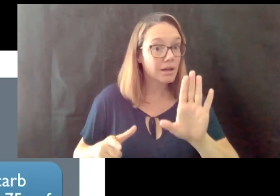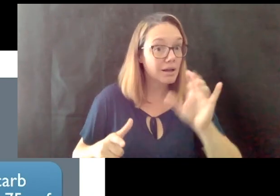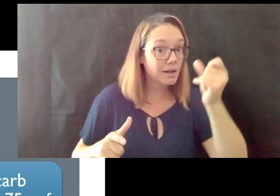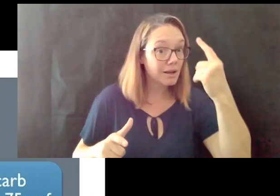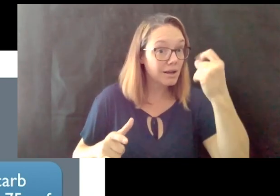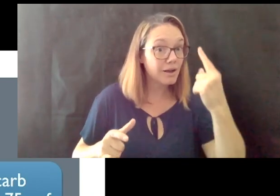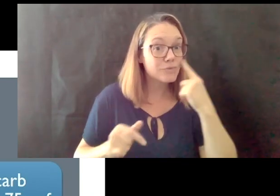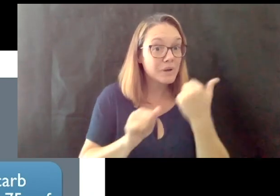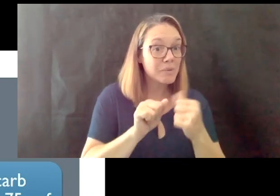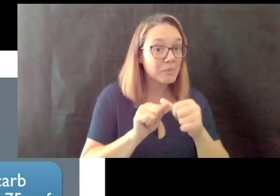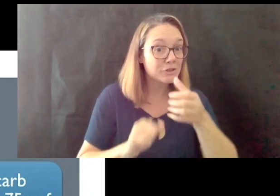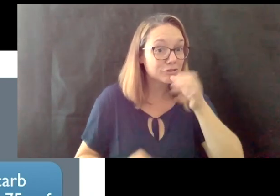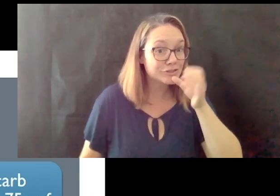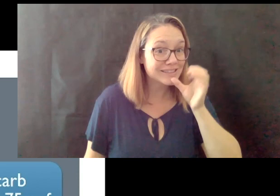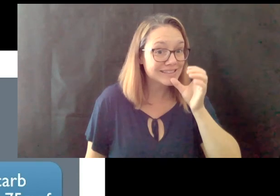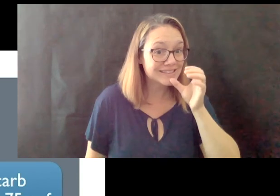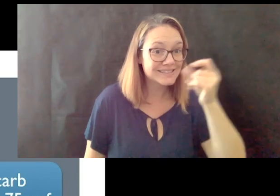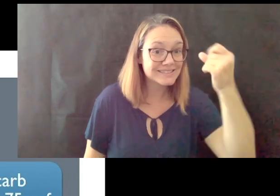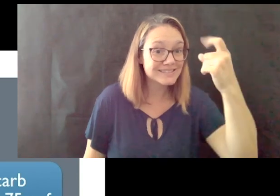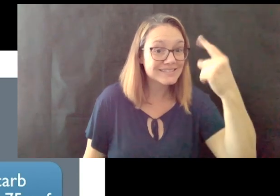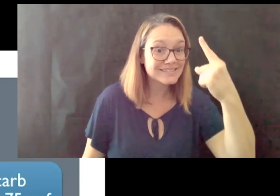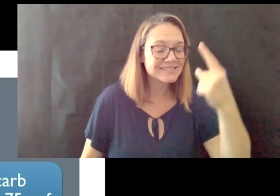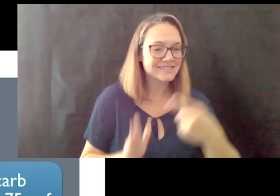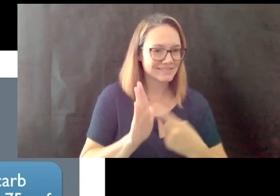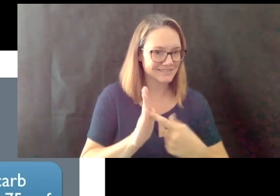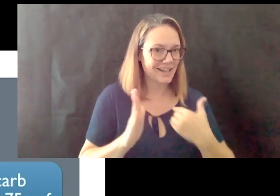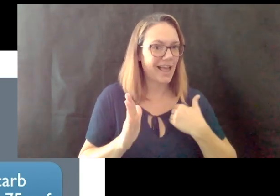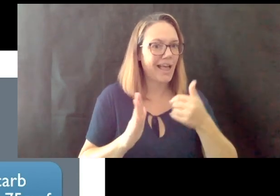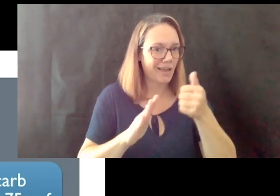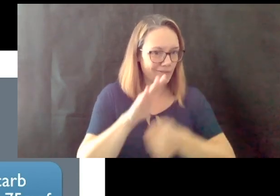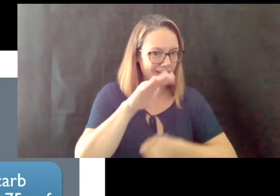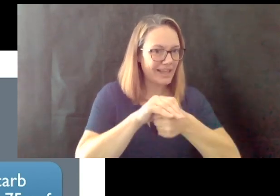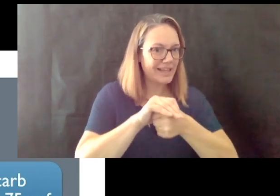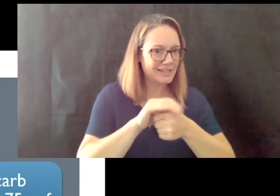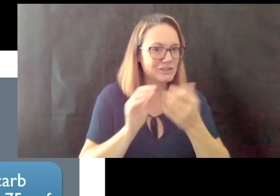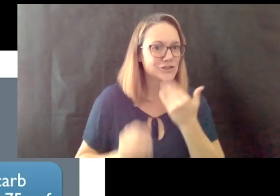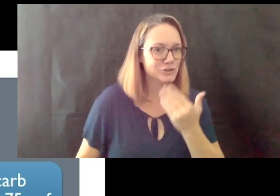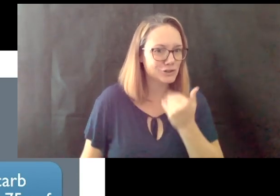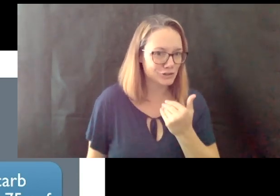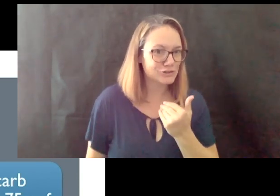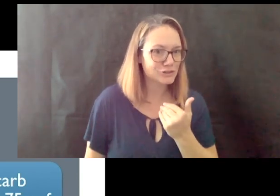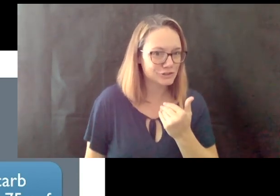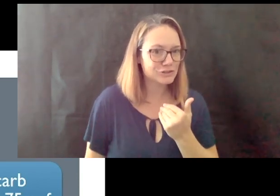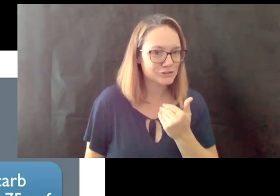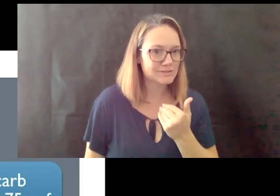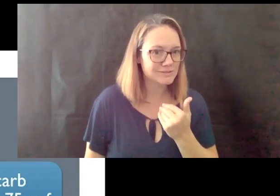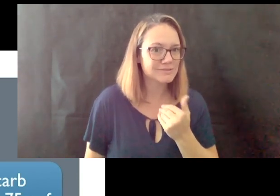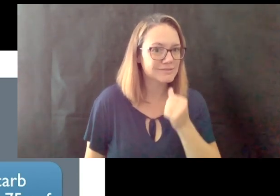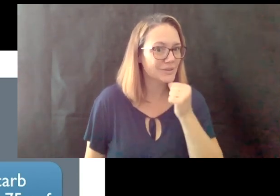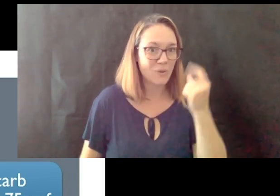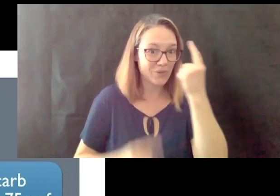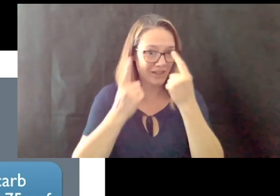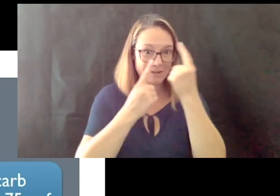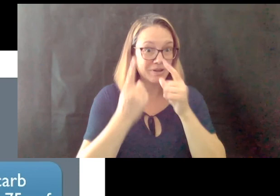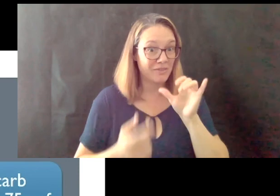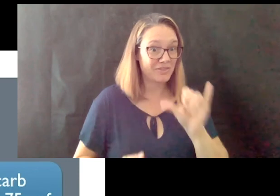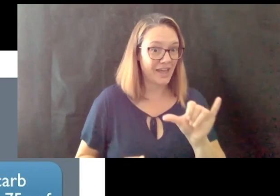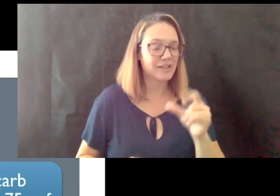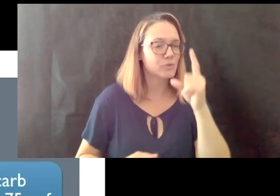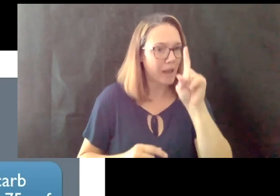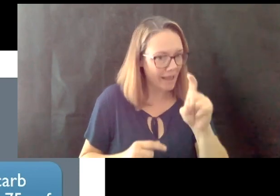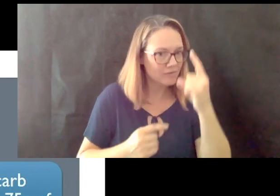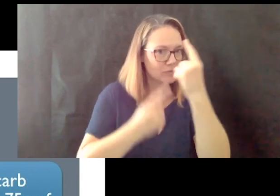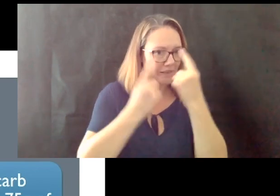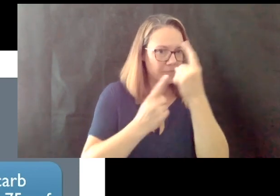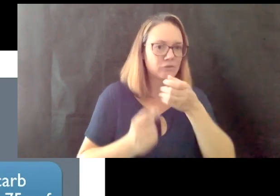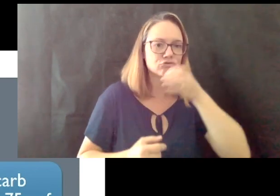you're trying to quantify carbohydrates. There's so many hidden sugars in beverages that you just wouldn't even think of.